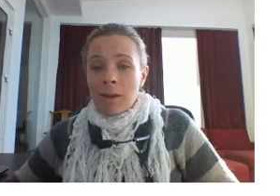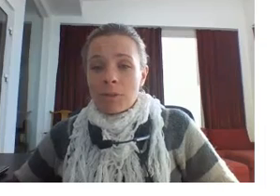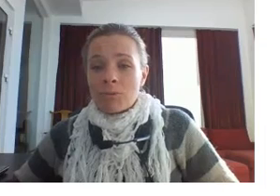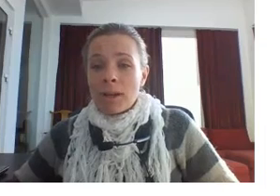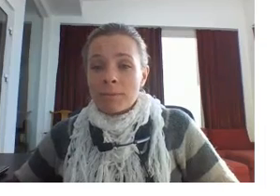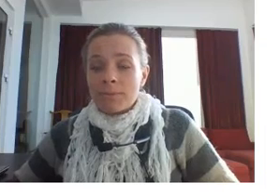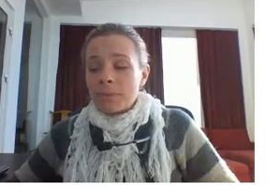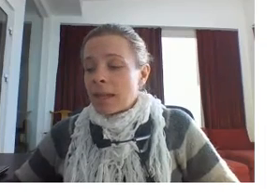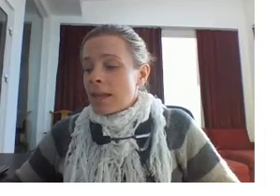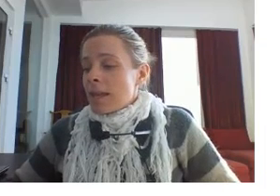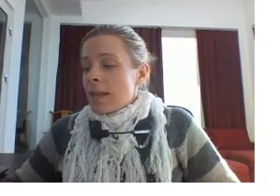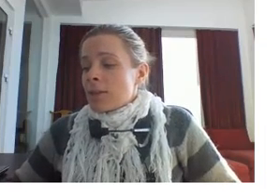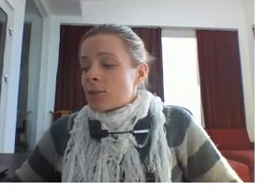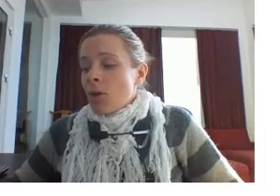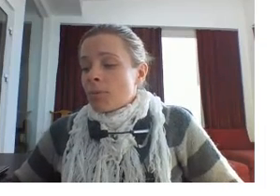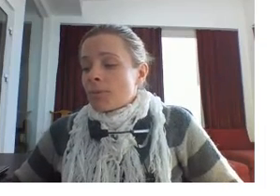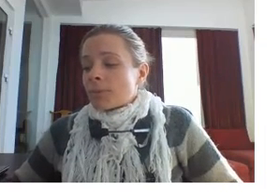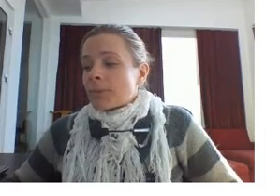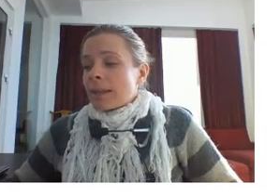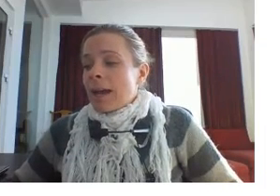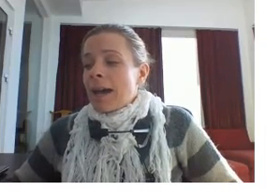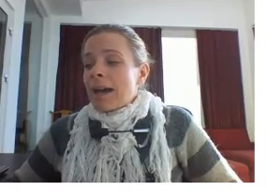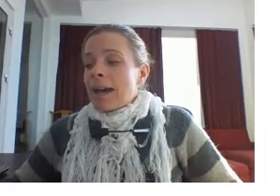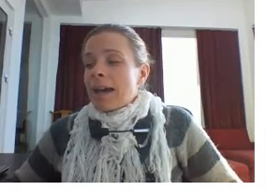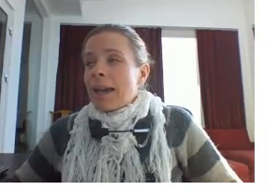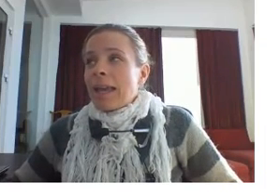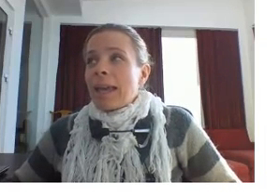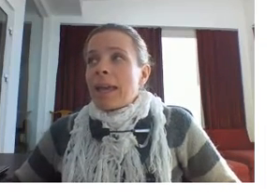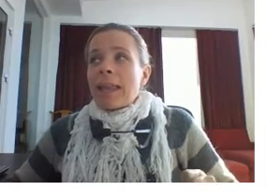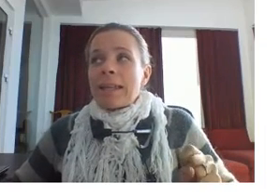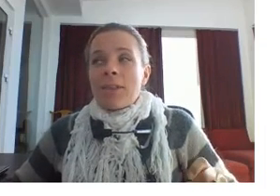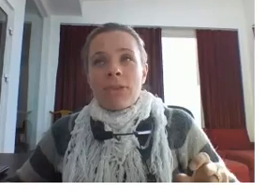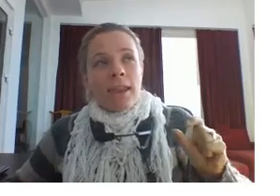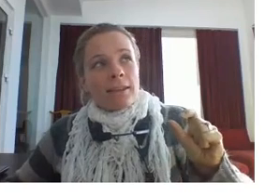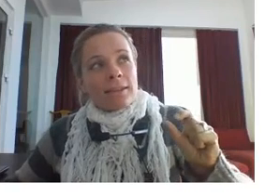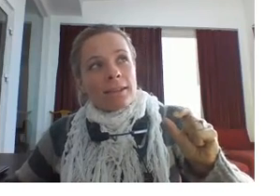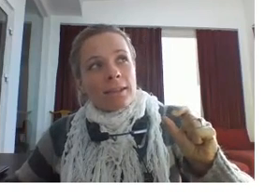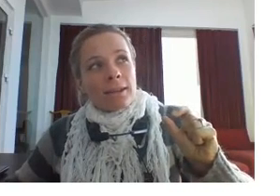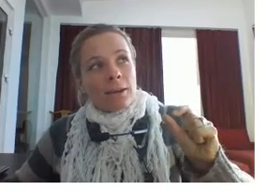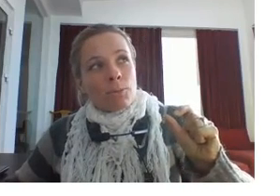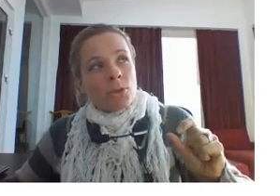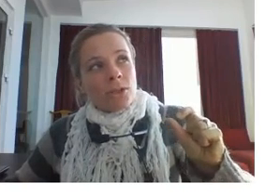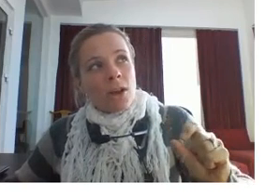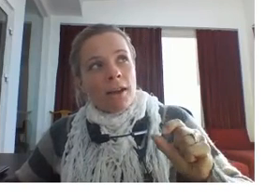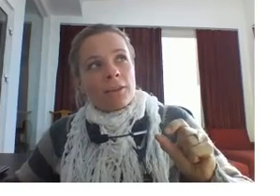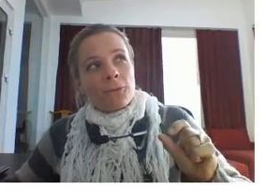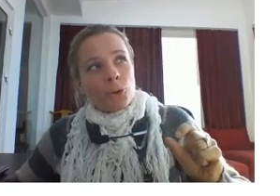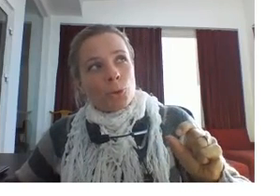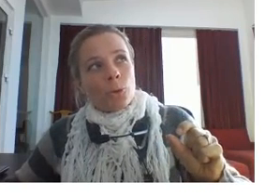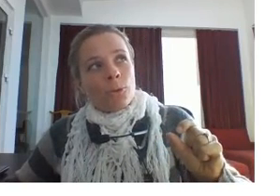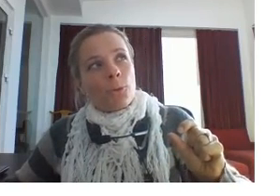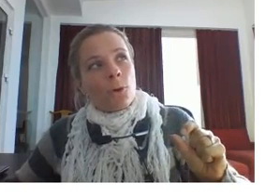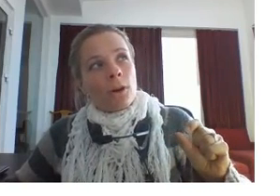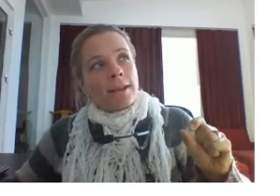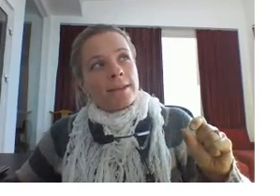deal with that language, right? So think put a target